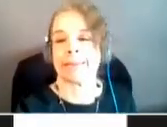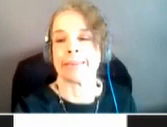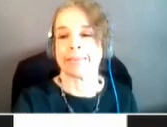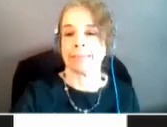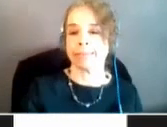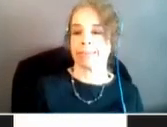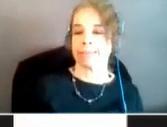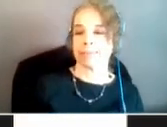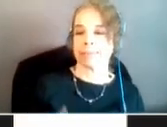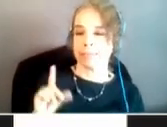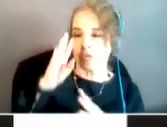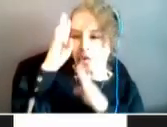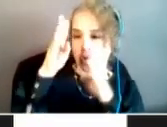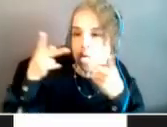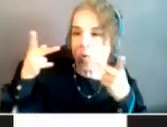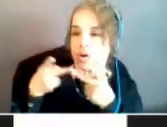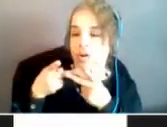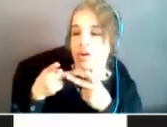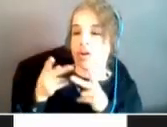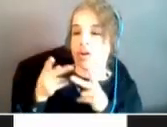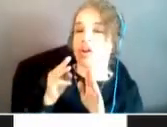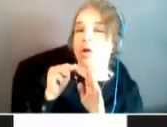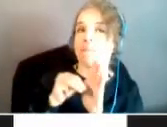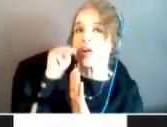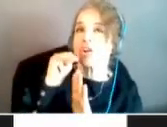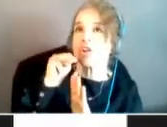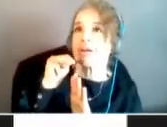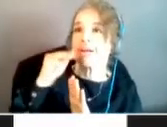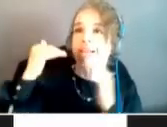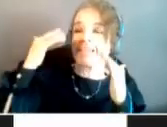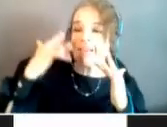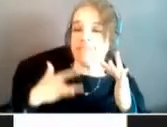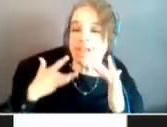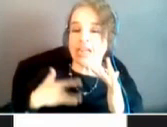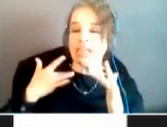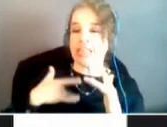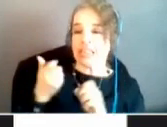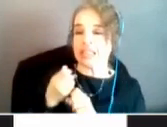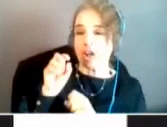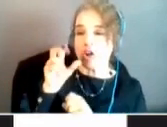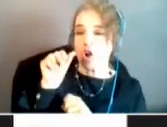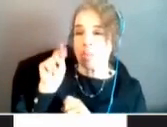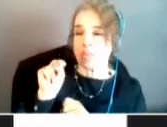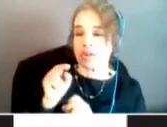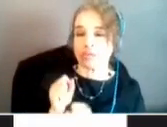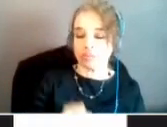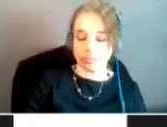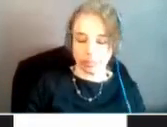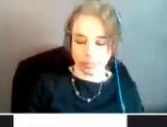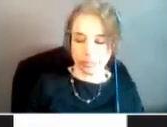can be done to create a place for mature adults to contribute, considering the feeling of being a perceived burden is so pernicious?